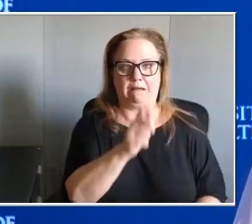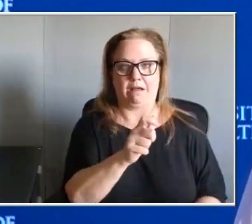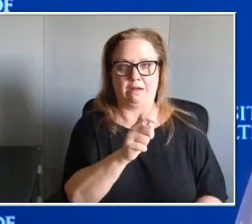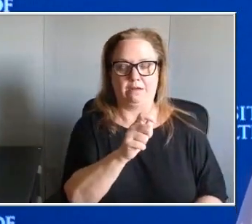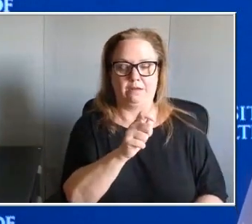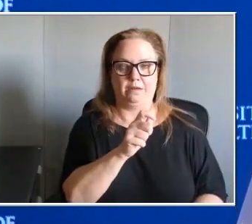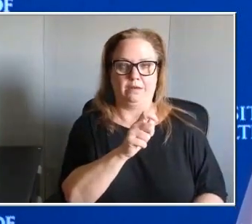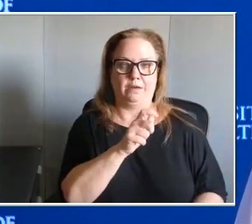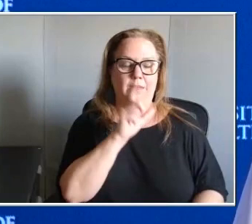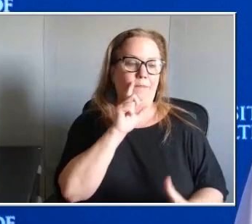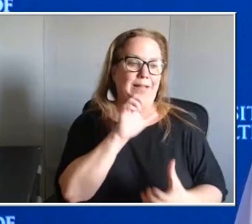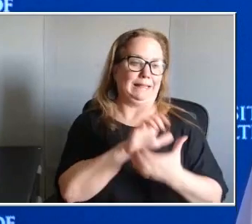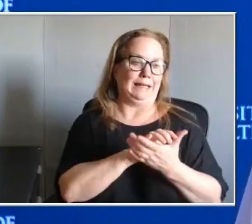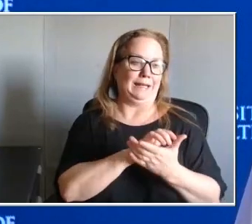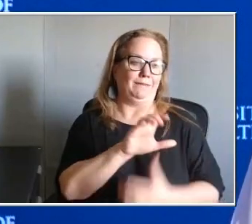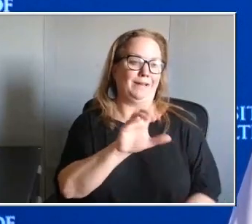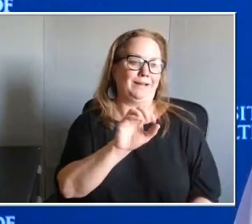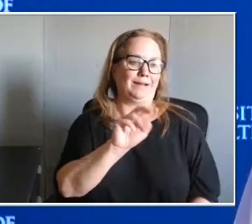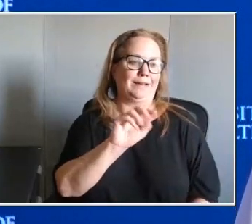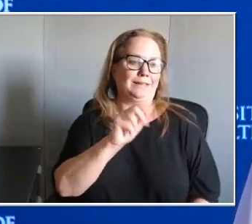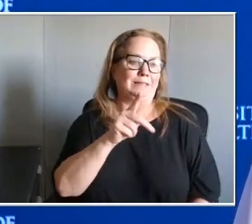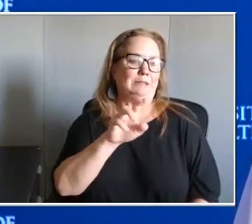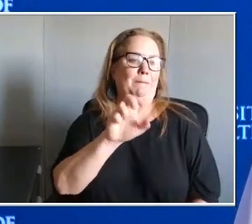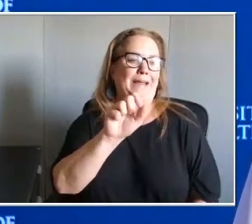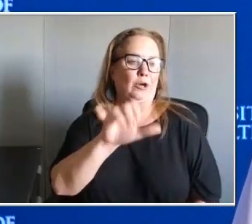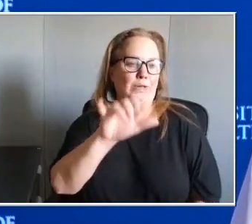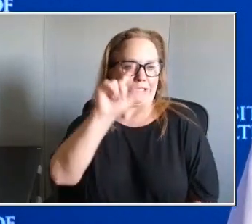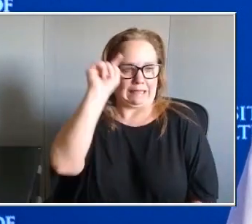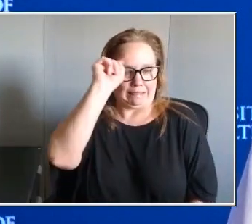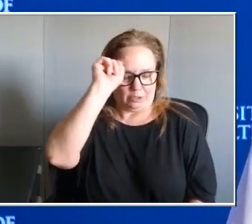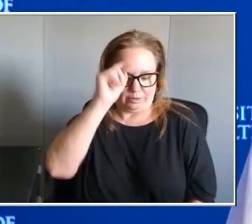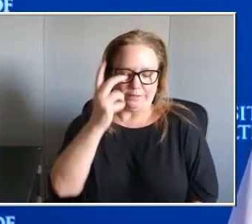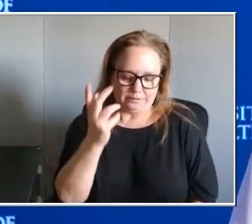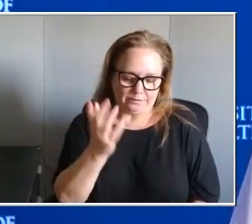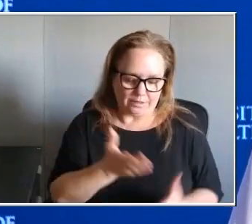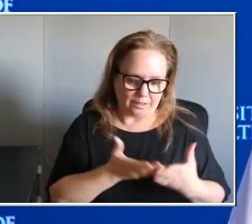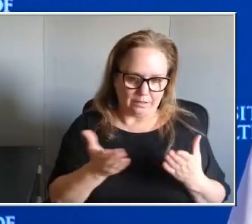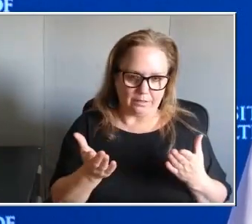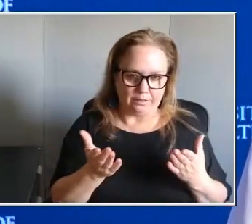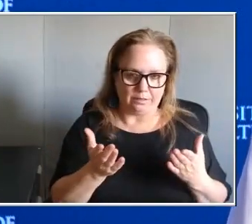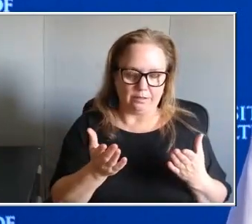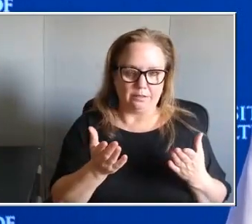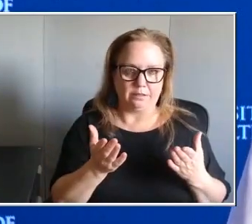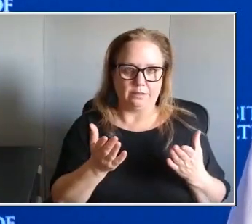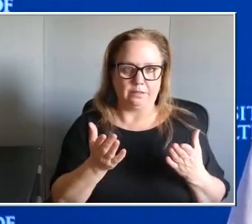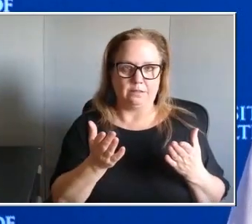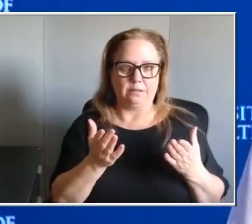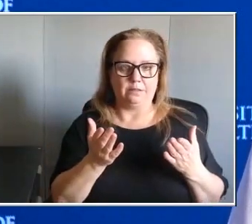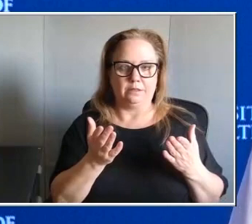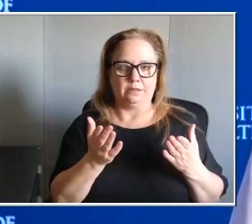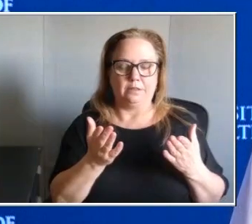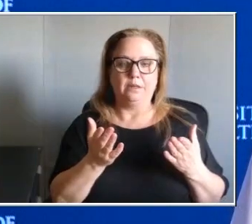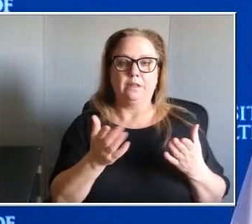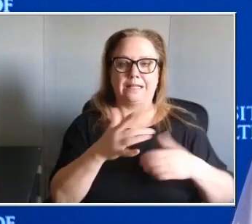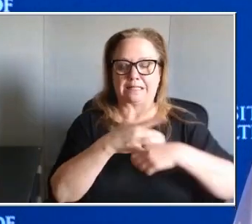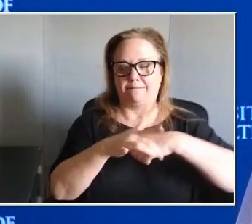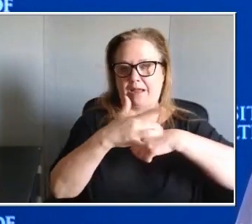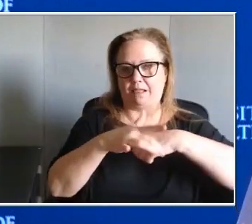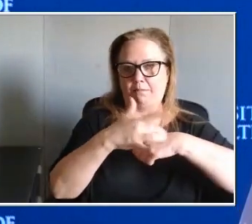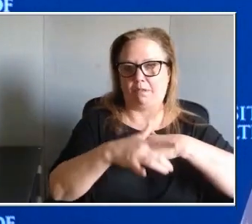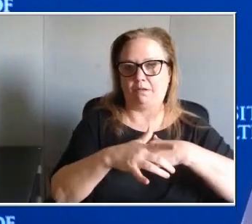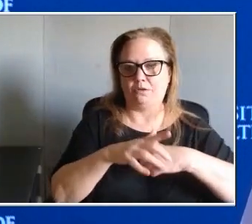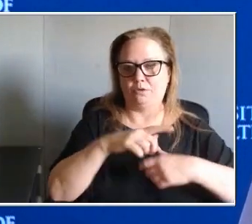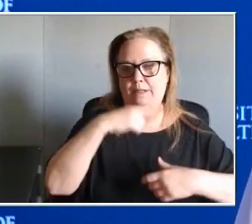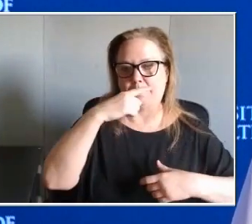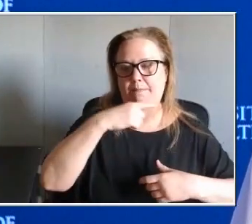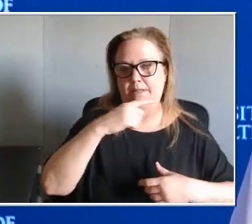succumb to conspiracy theories at this point and things that are right now unsupported by the data that's available to the public